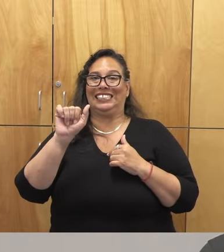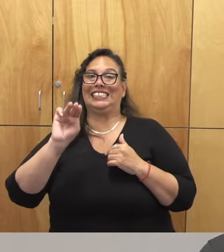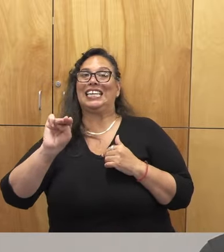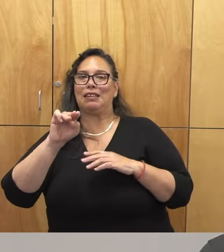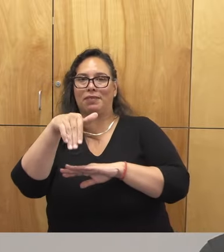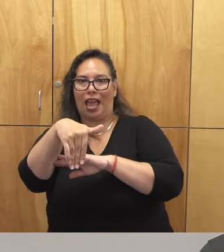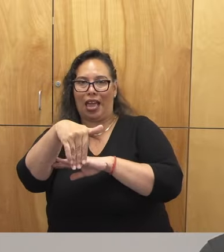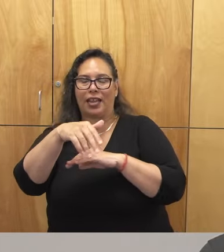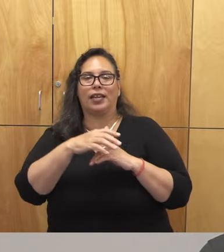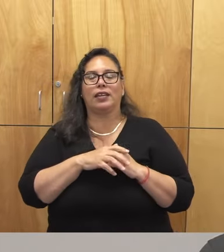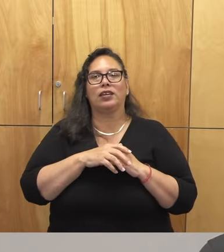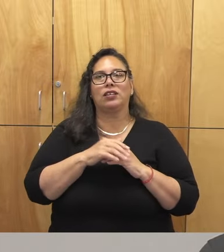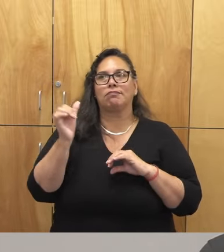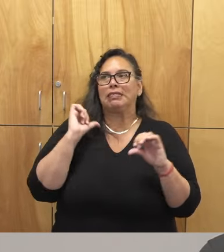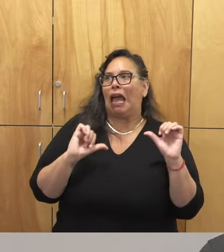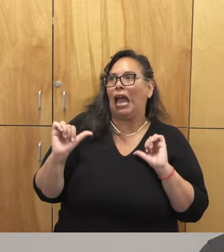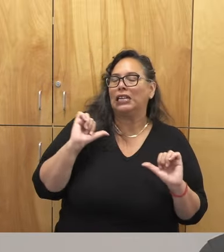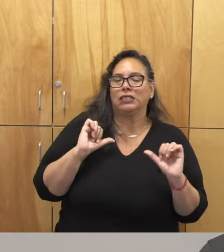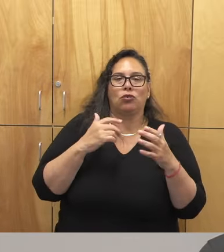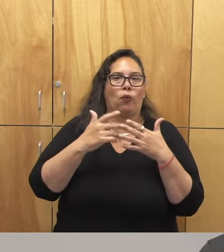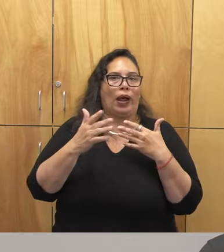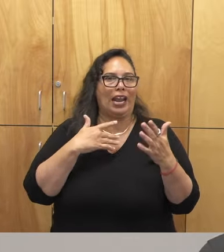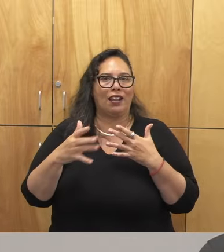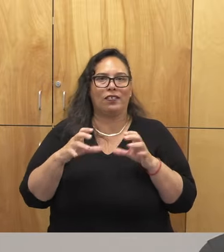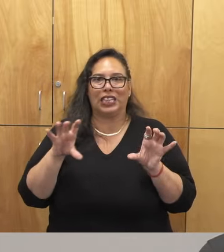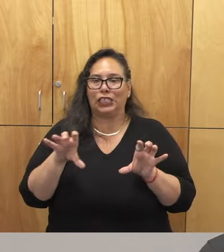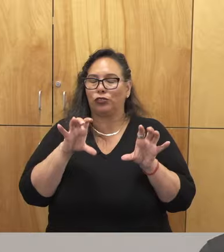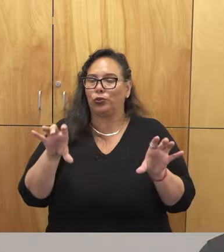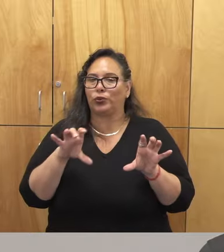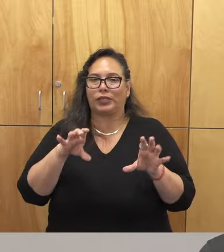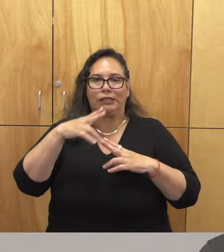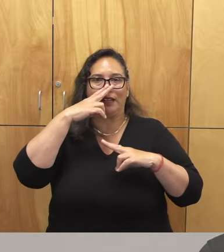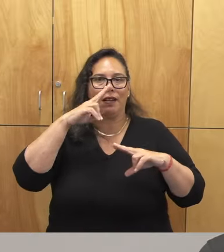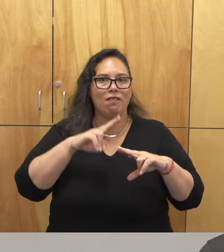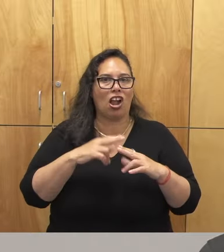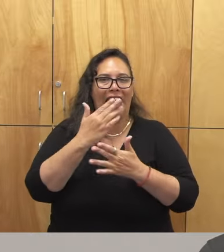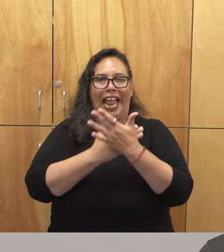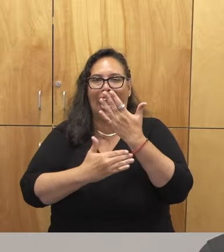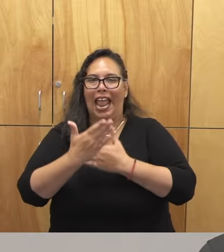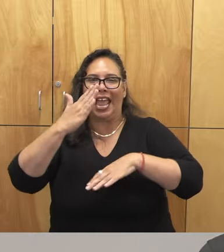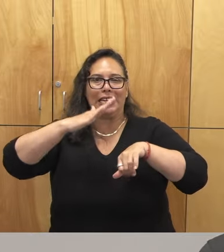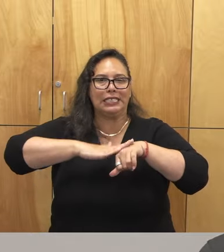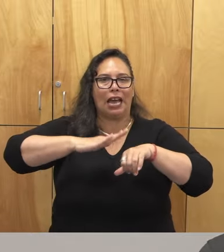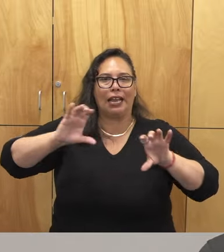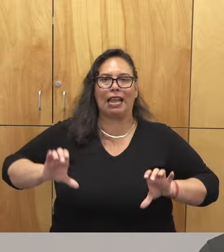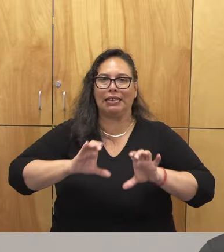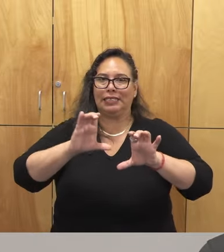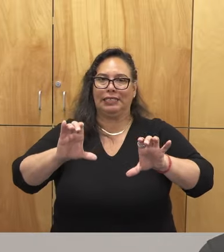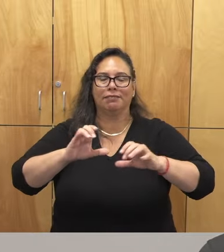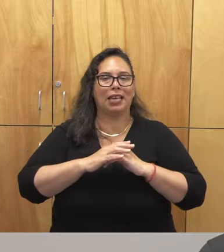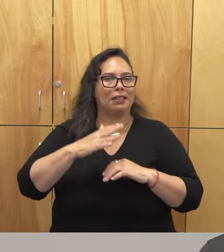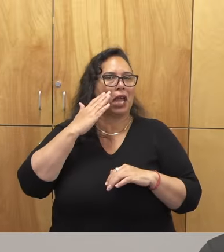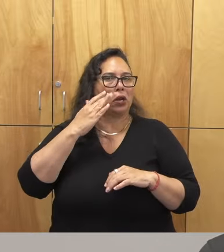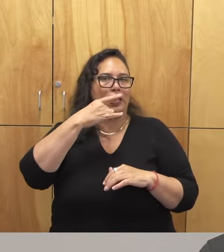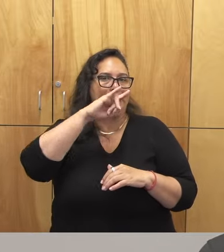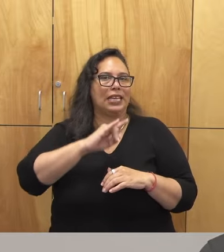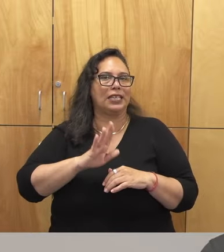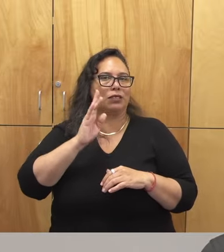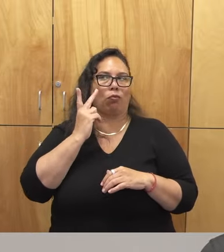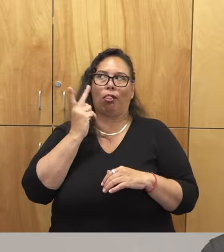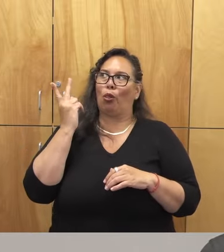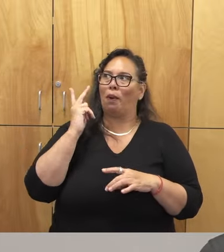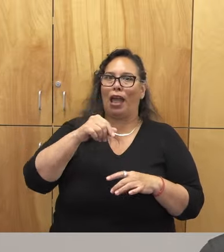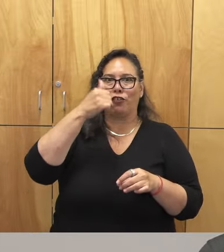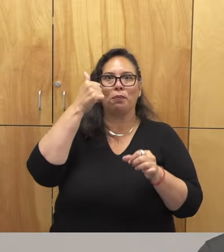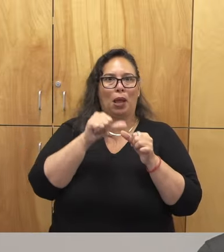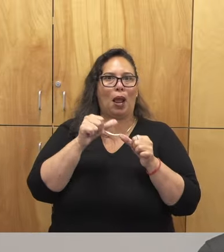or science or whatever. They do a lot of very fun, hands-on things I know that the kids will remember